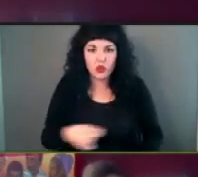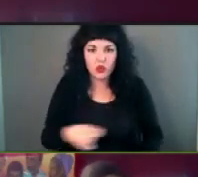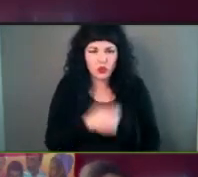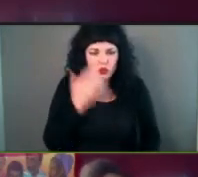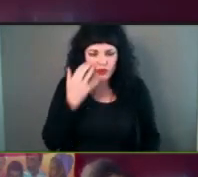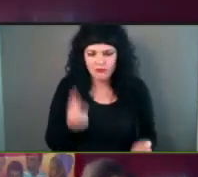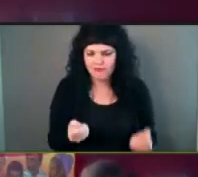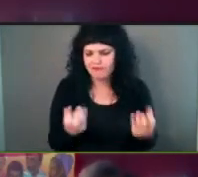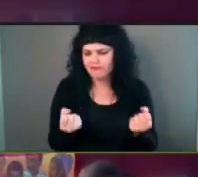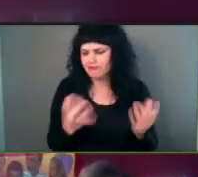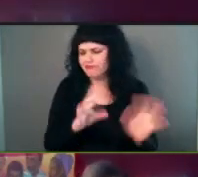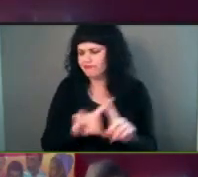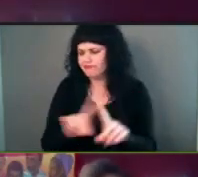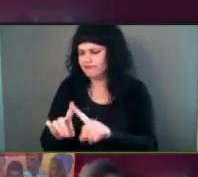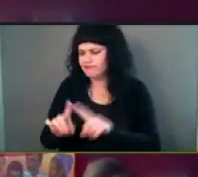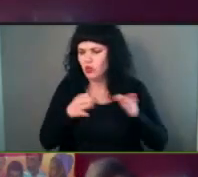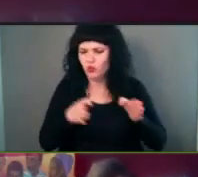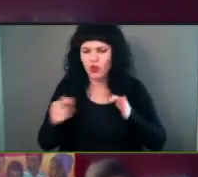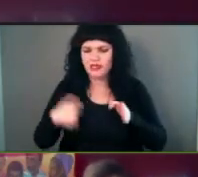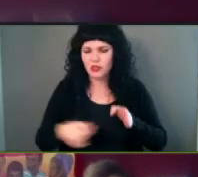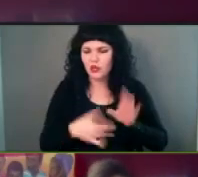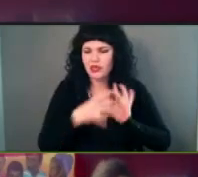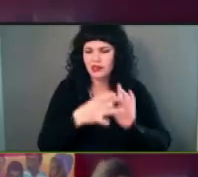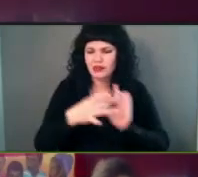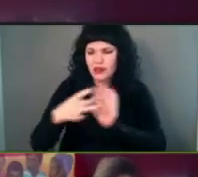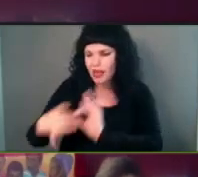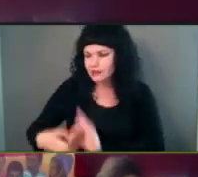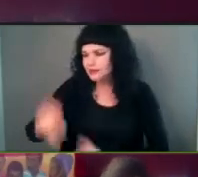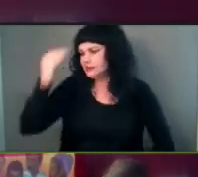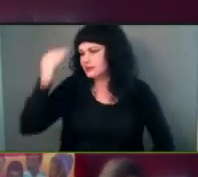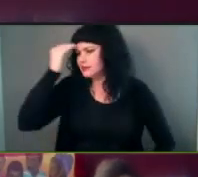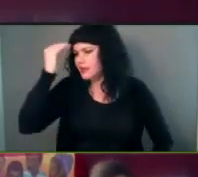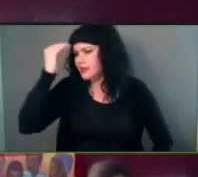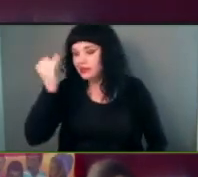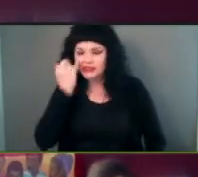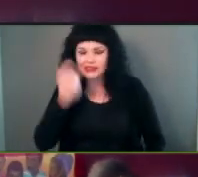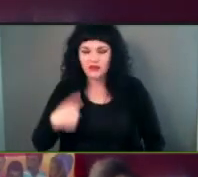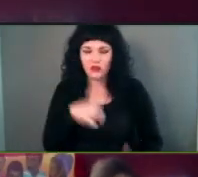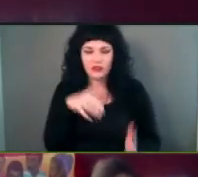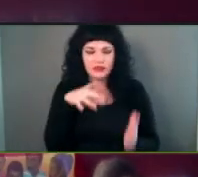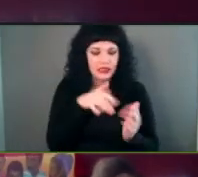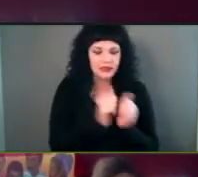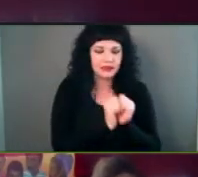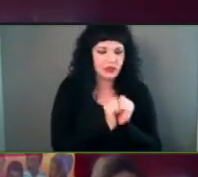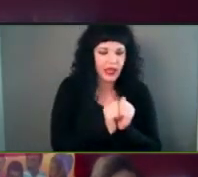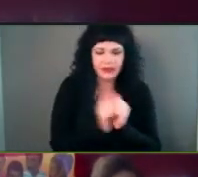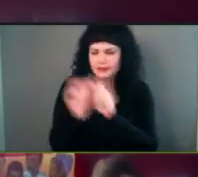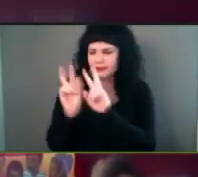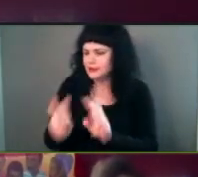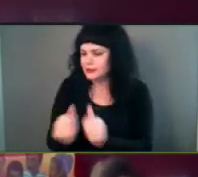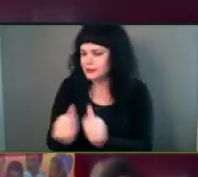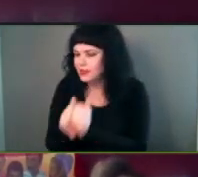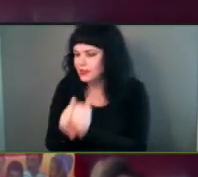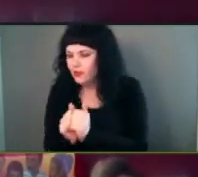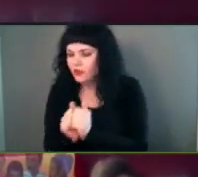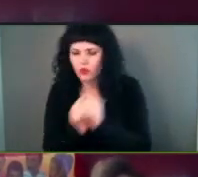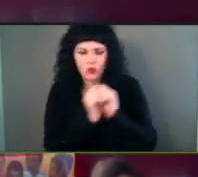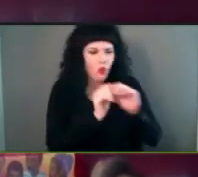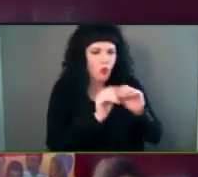if we are studying together, if we're analyzing together, if we are organizing together, then victory is going to be